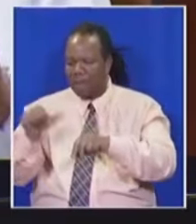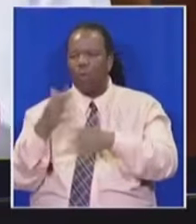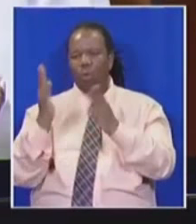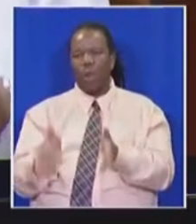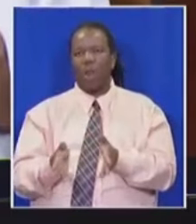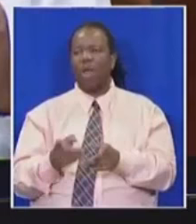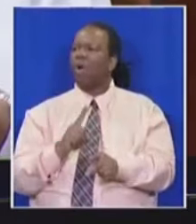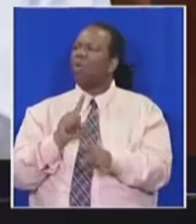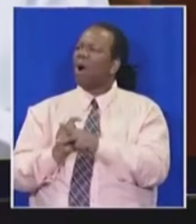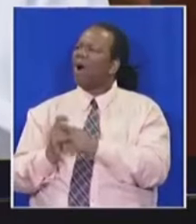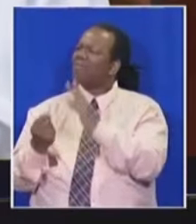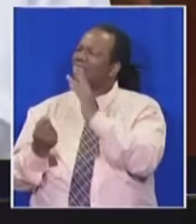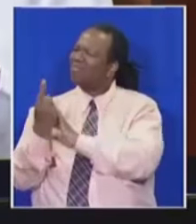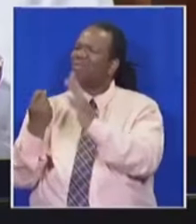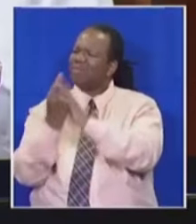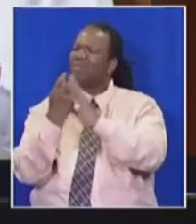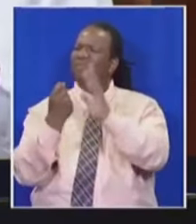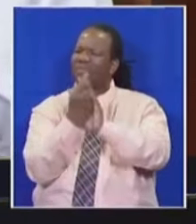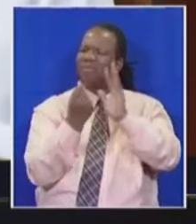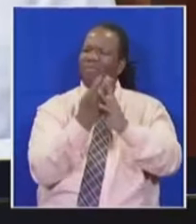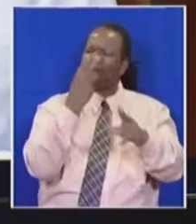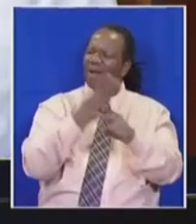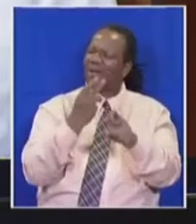You have no right to keep coming back at me on this matter.